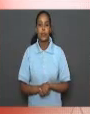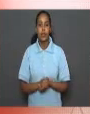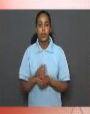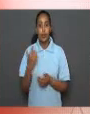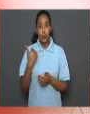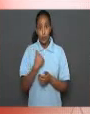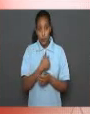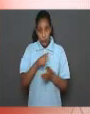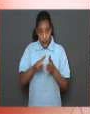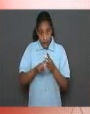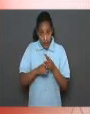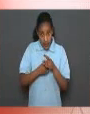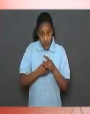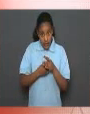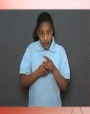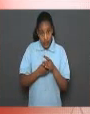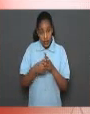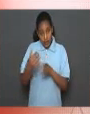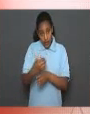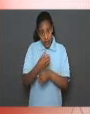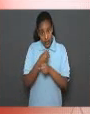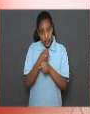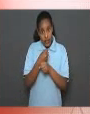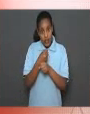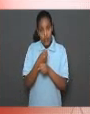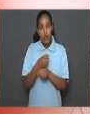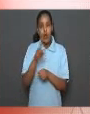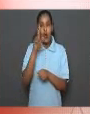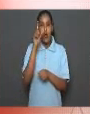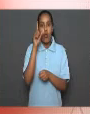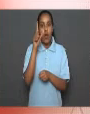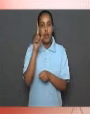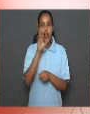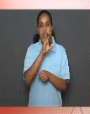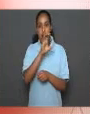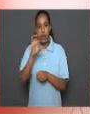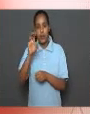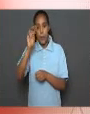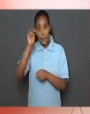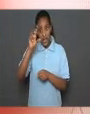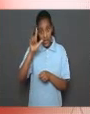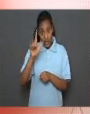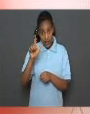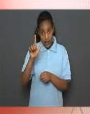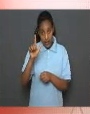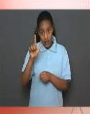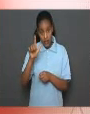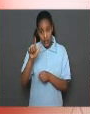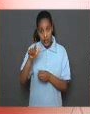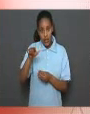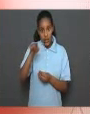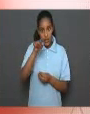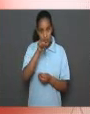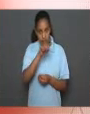We begin by taking a 100 milliliter round